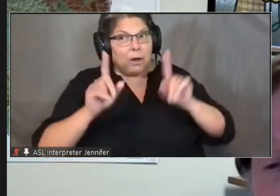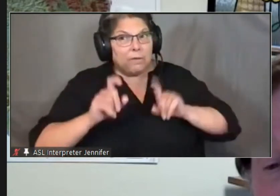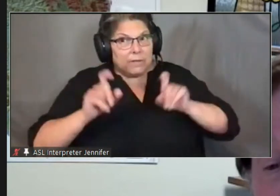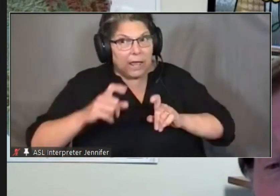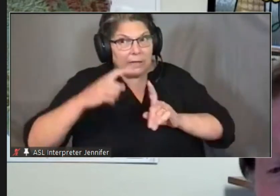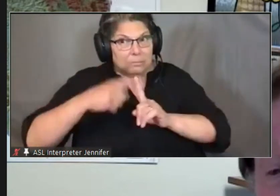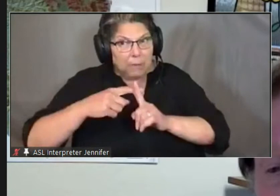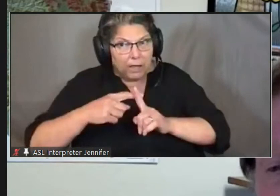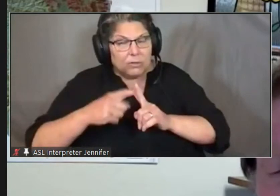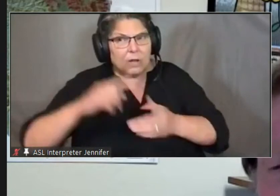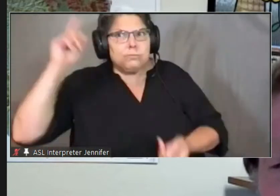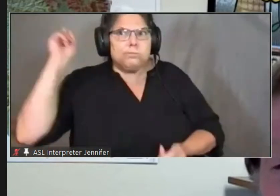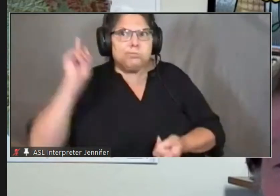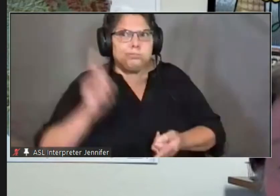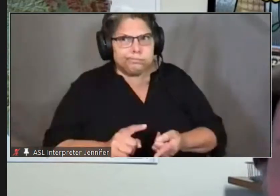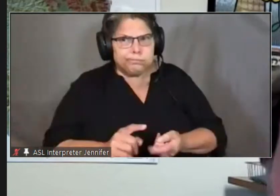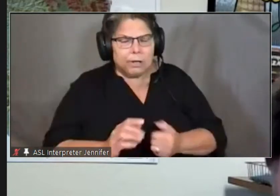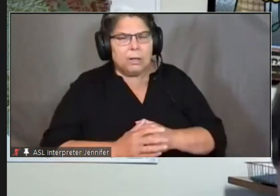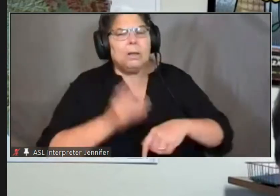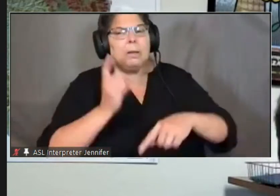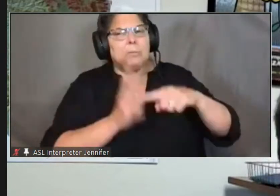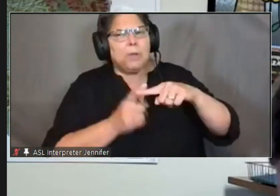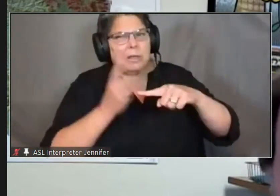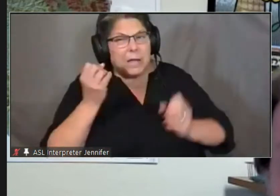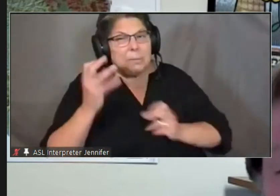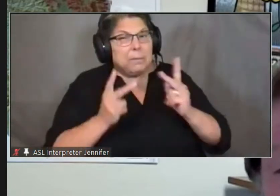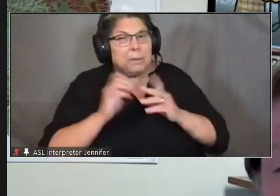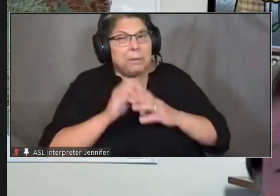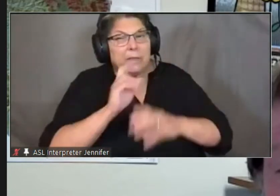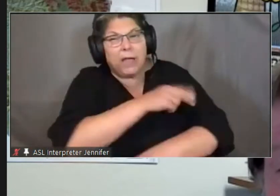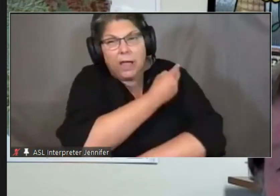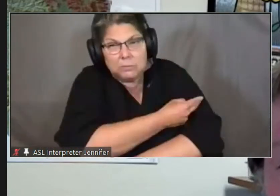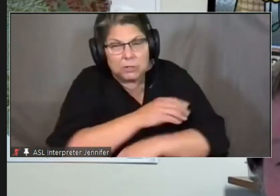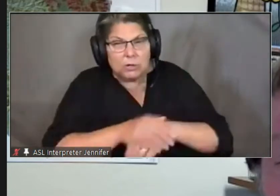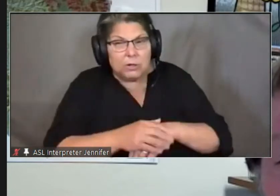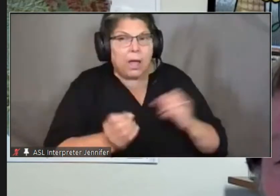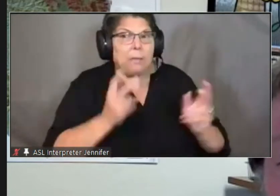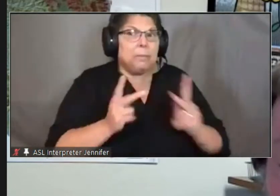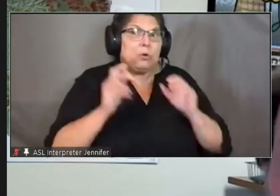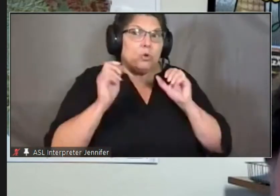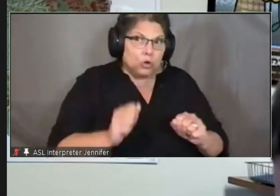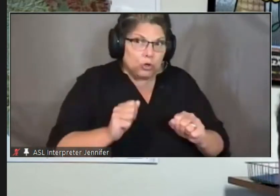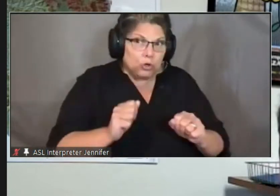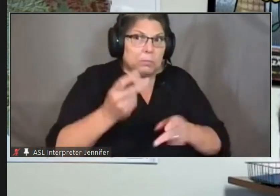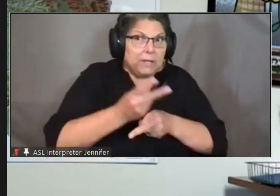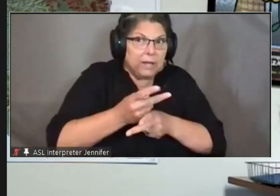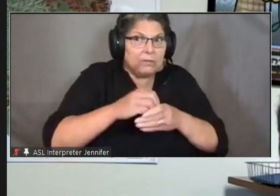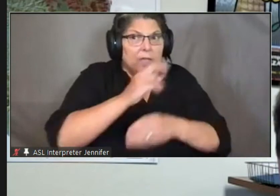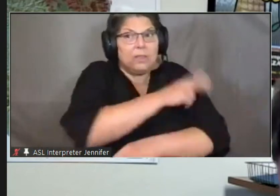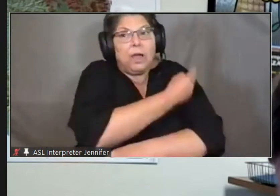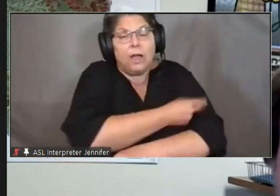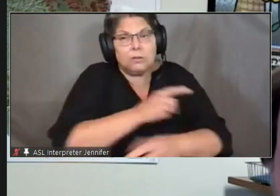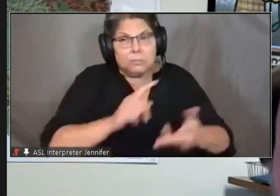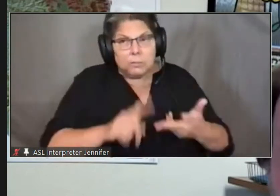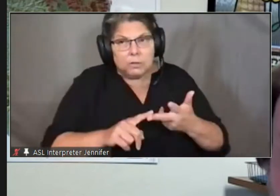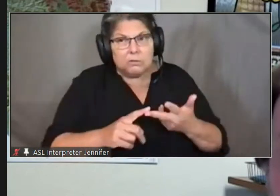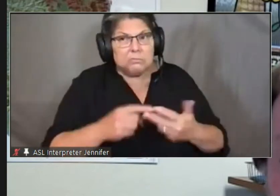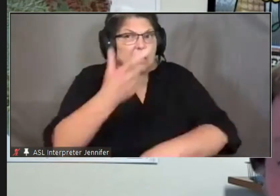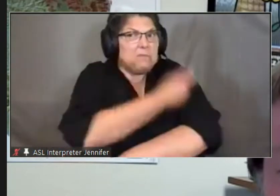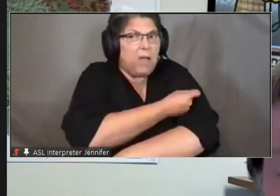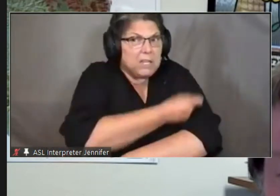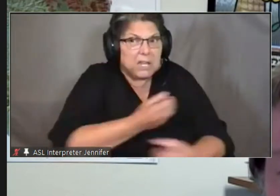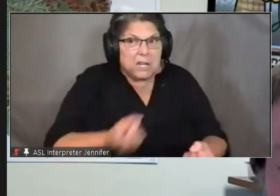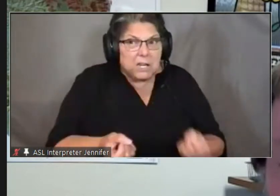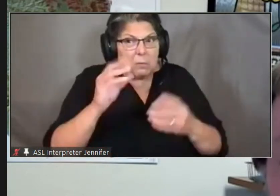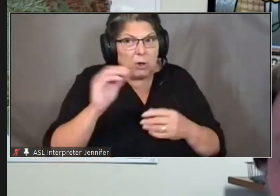also looked at some other issues, how many were in the hospital, what our hospital capacity was, how we were doing with vaccination. Anyway, we were in the